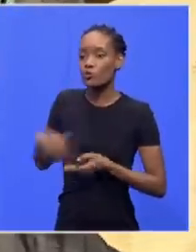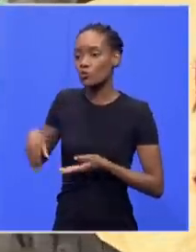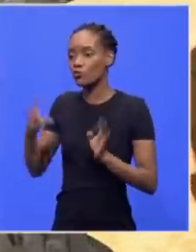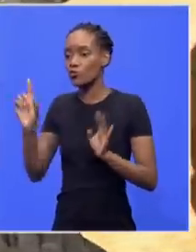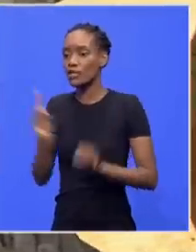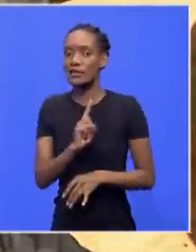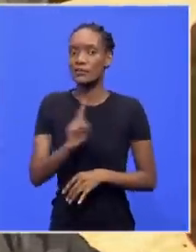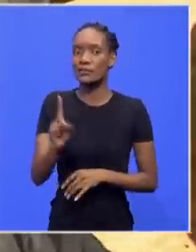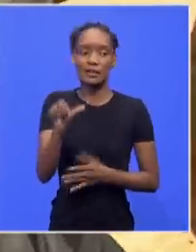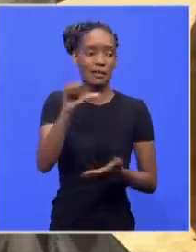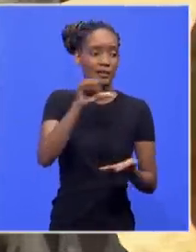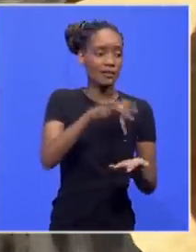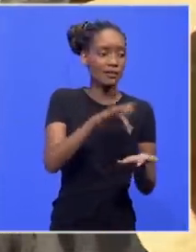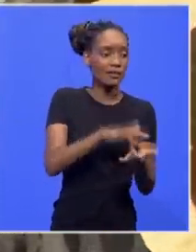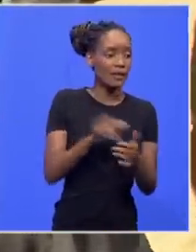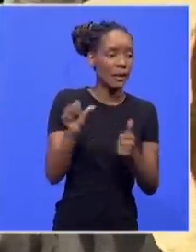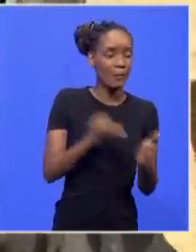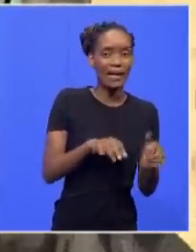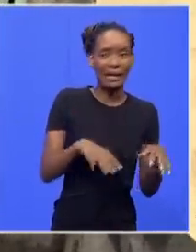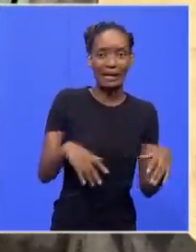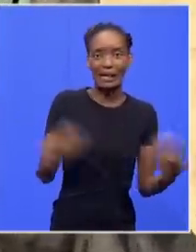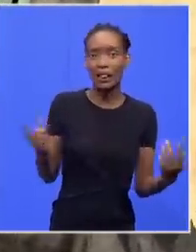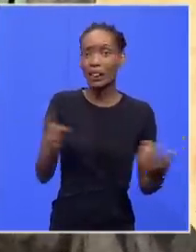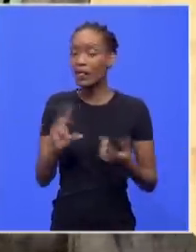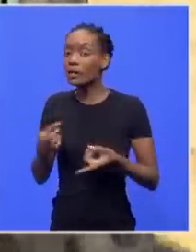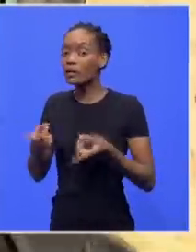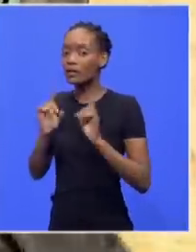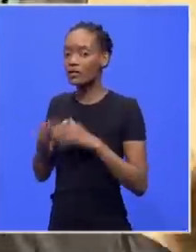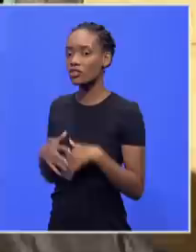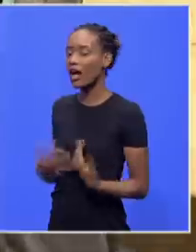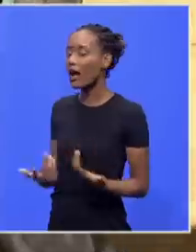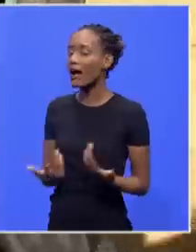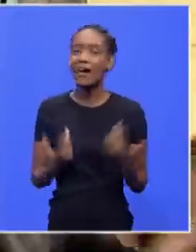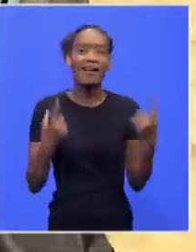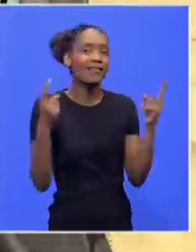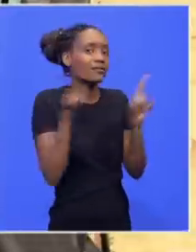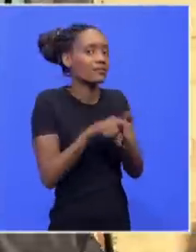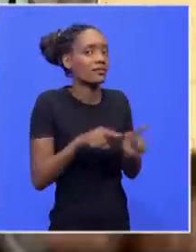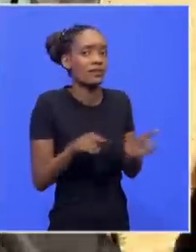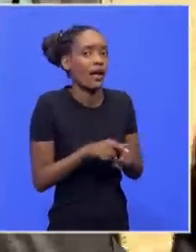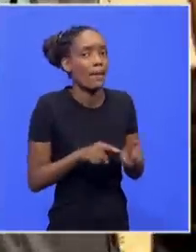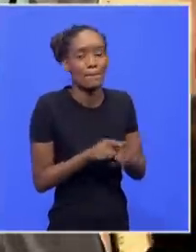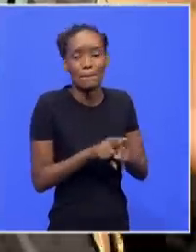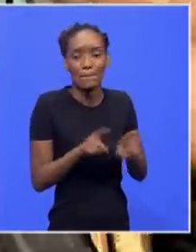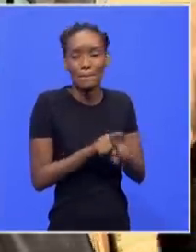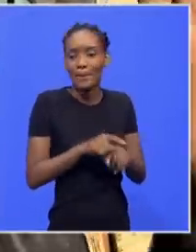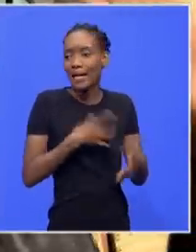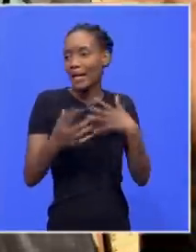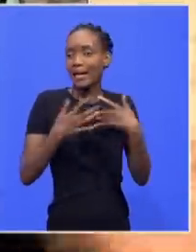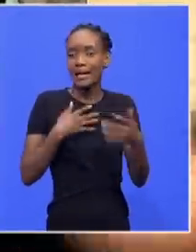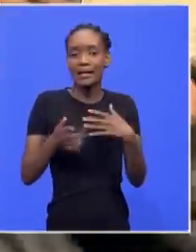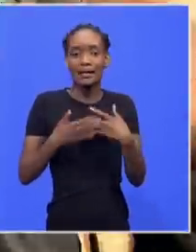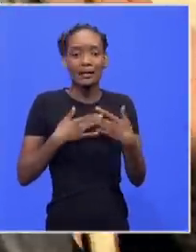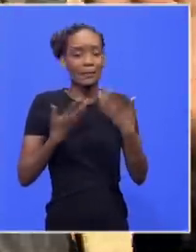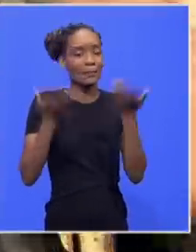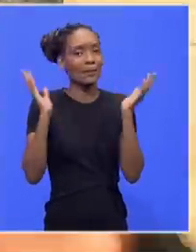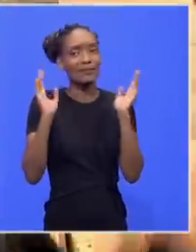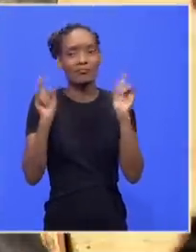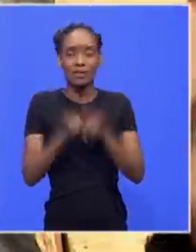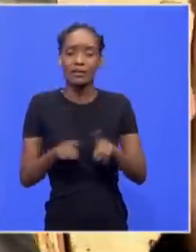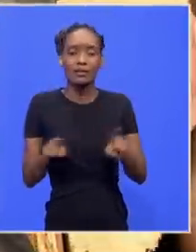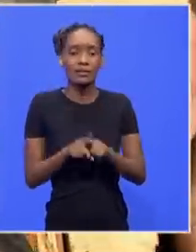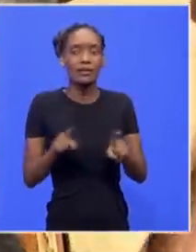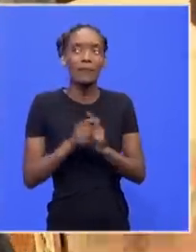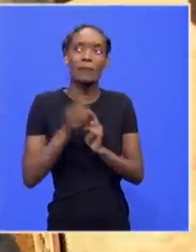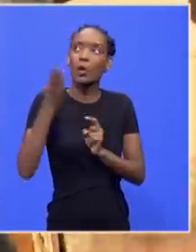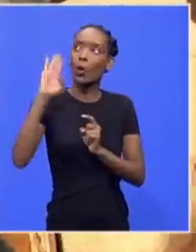to Lindela? No, it's the same. Because even if I'm here also, I'm not safe. The way I can go, it's only God the one can help me for